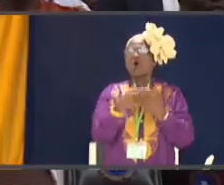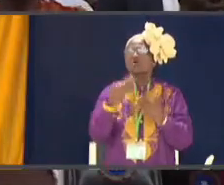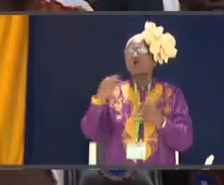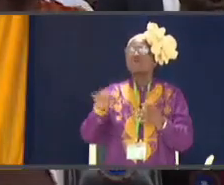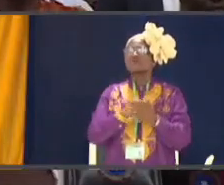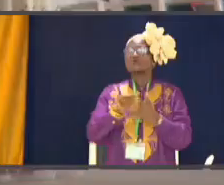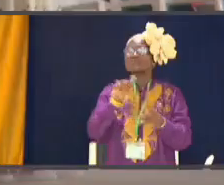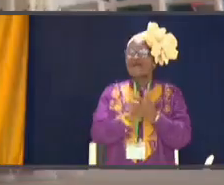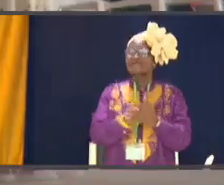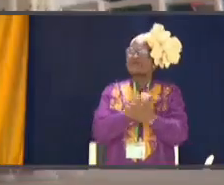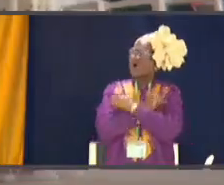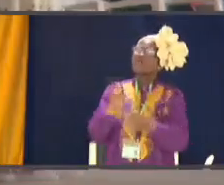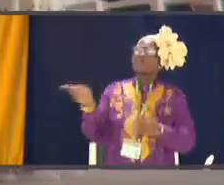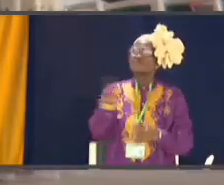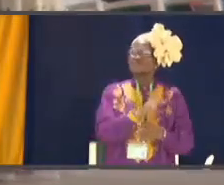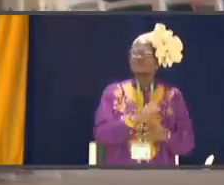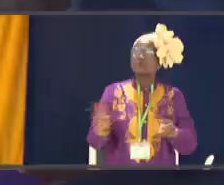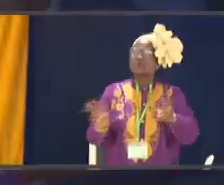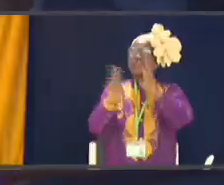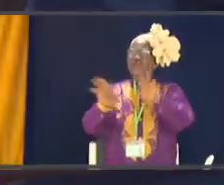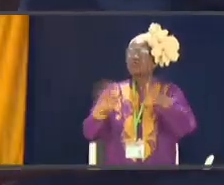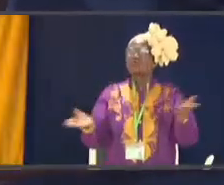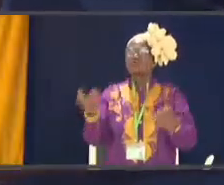rere ona ala fa won na